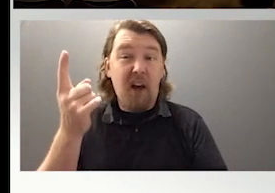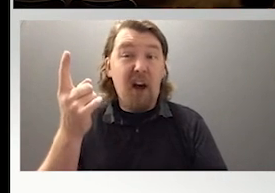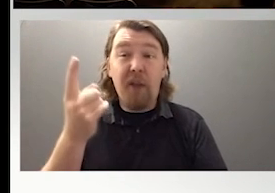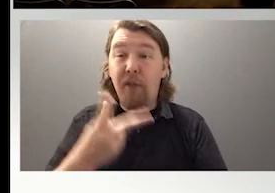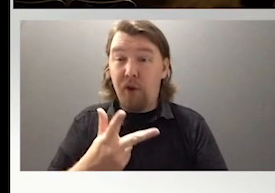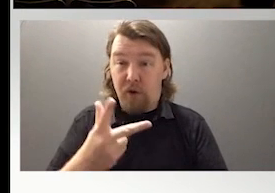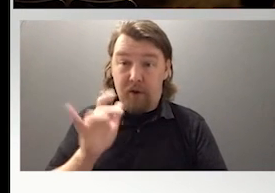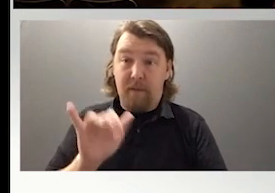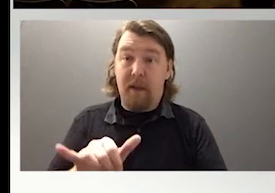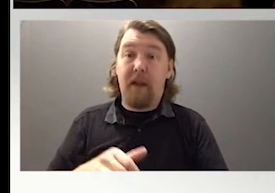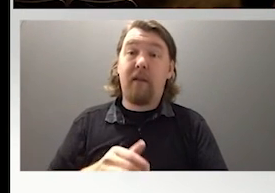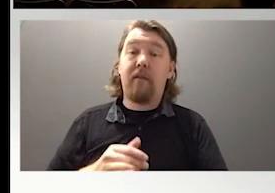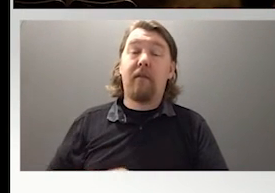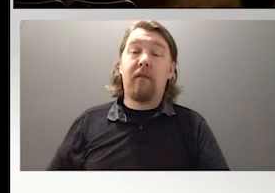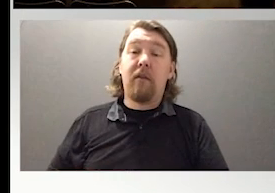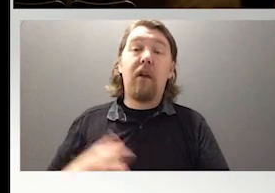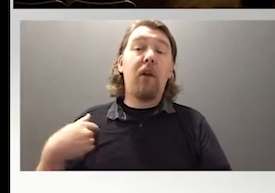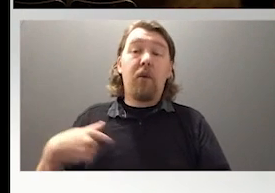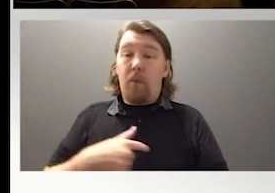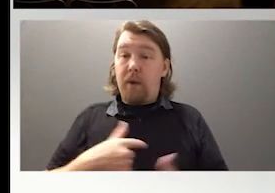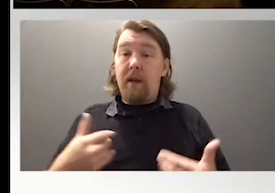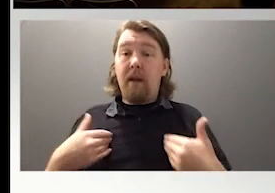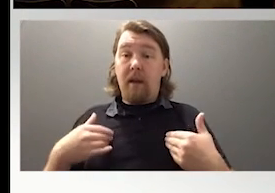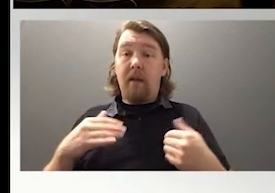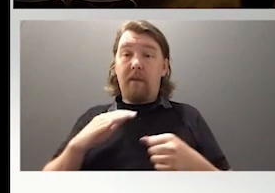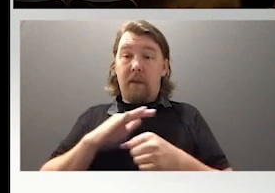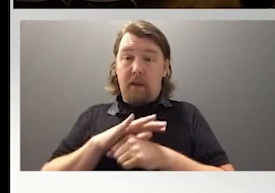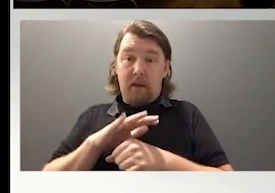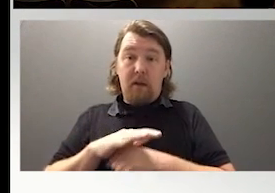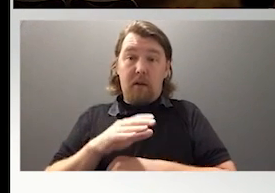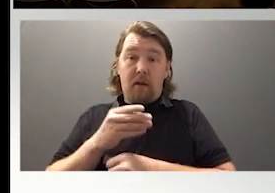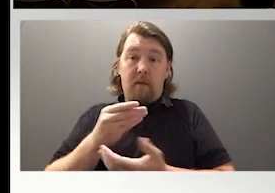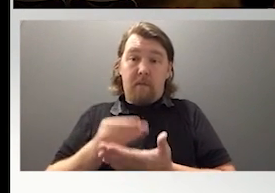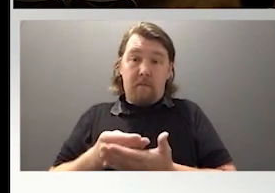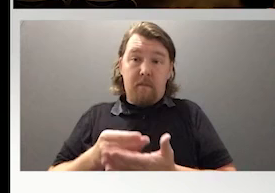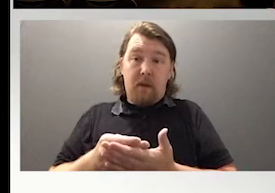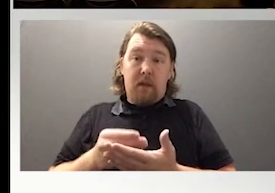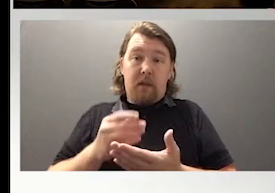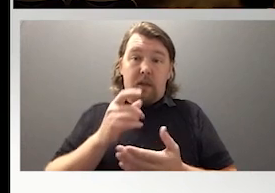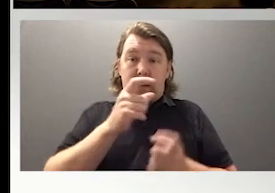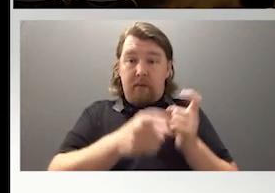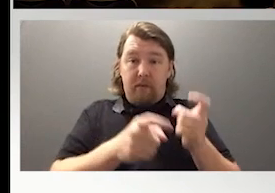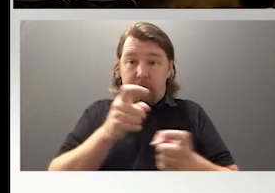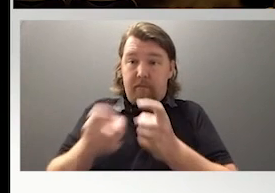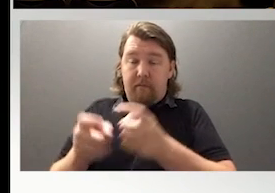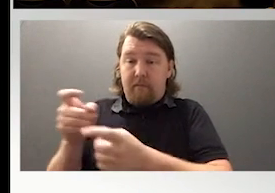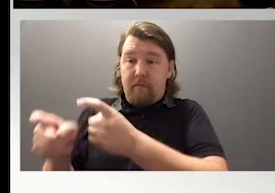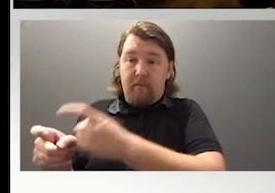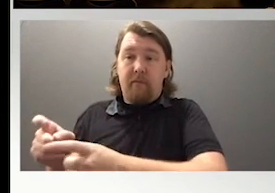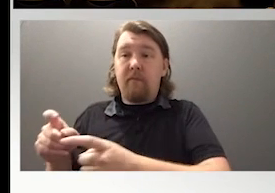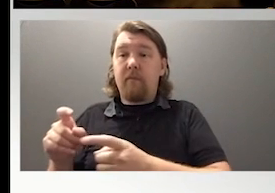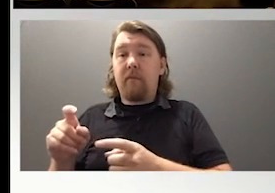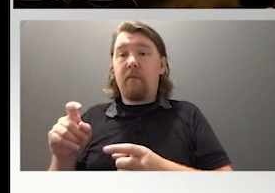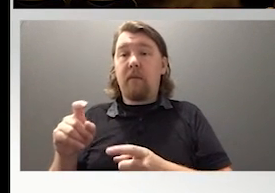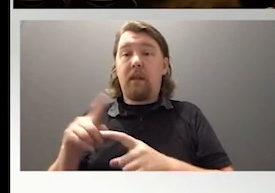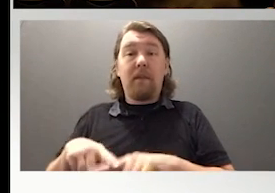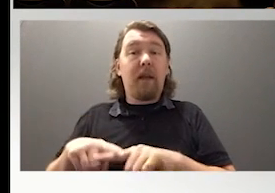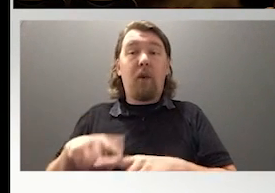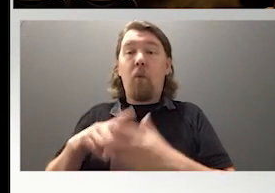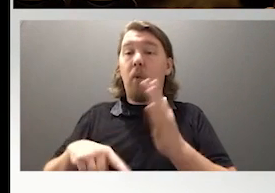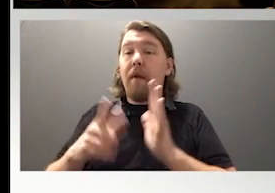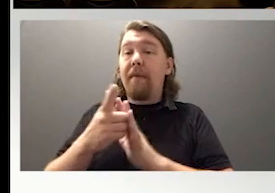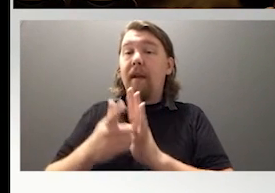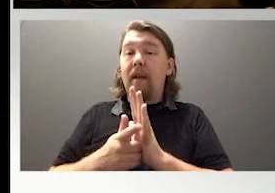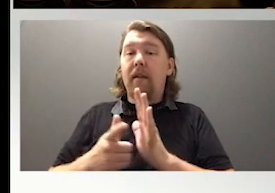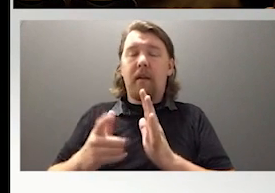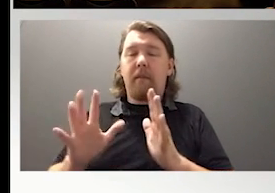of that number. So we have sufficient funds. It's all appropriated by the legislature, so it's all based on the amount of